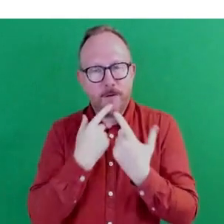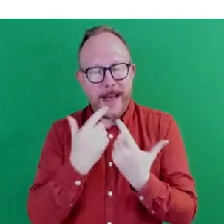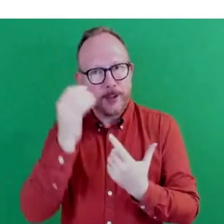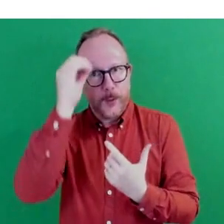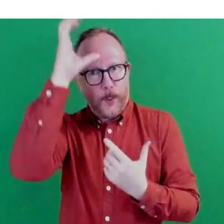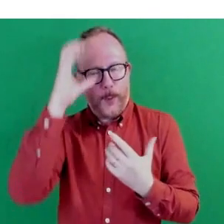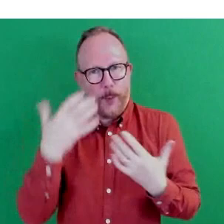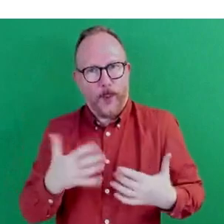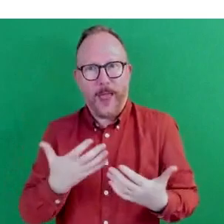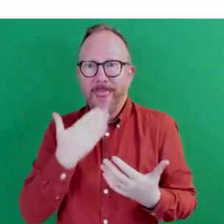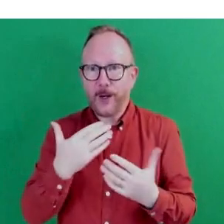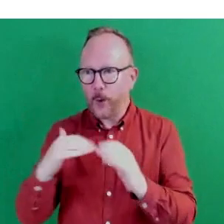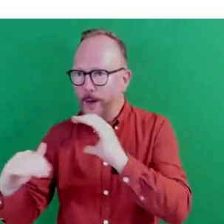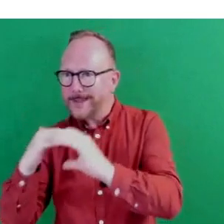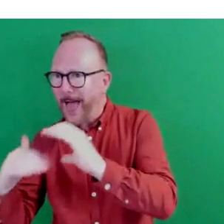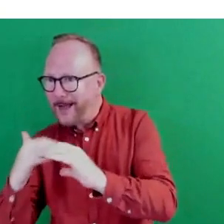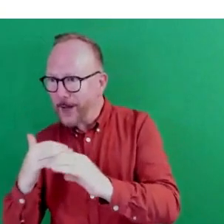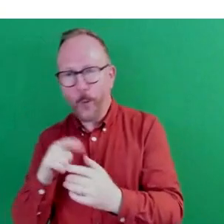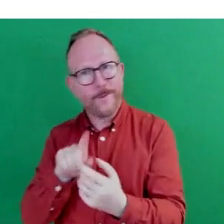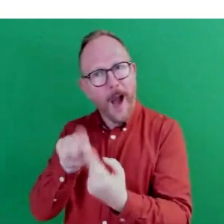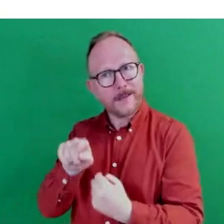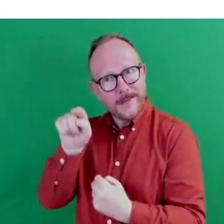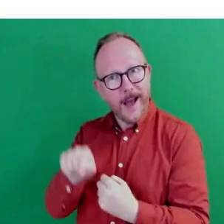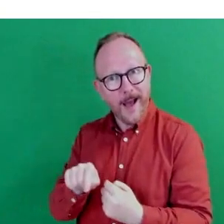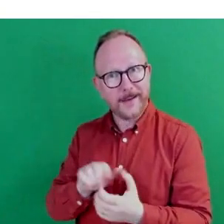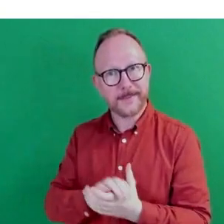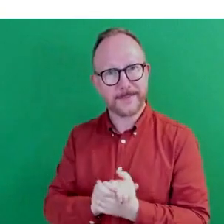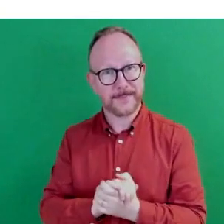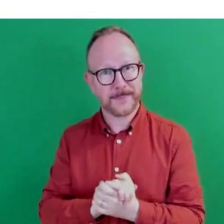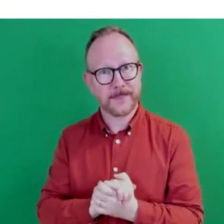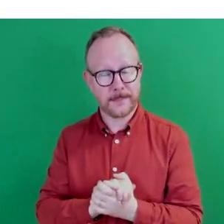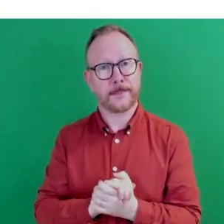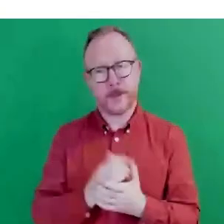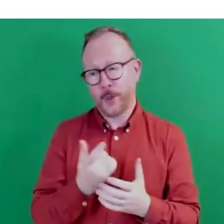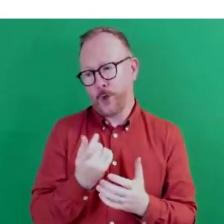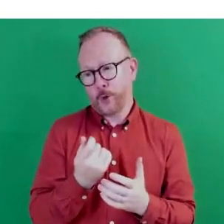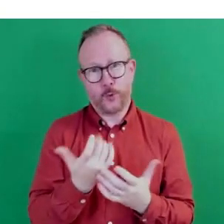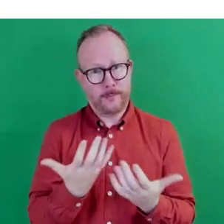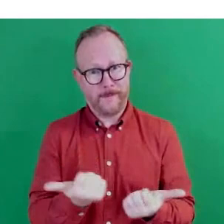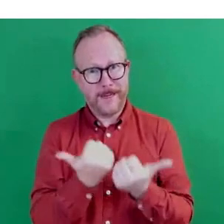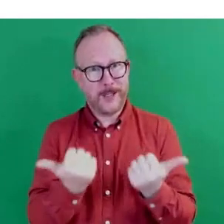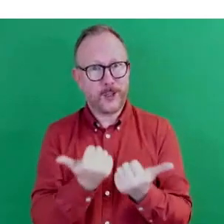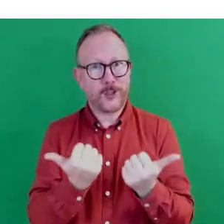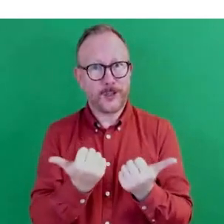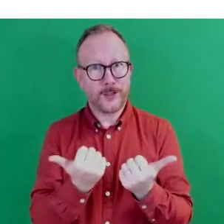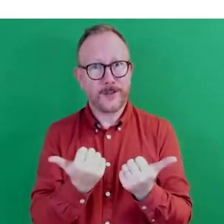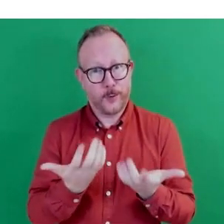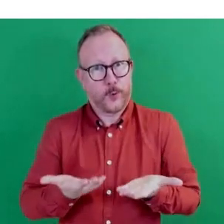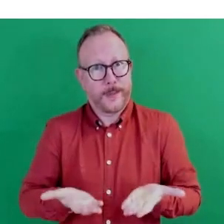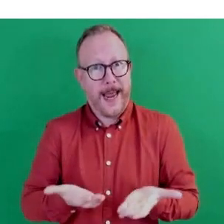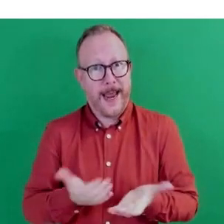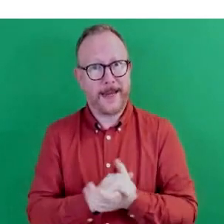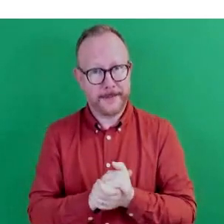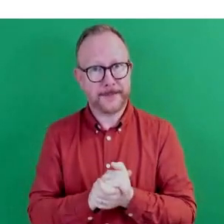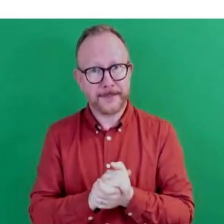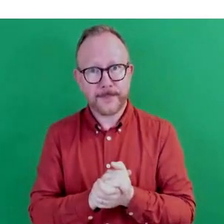picked up in the Slido. So we're coming to the end of our time for this afternoon. It's been really great to have